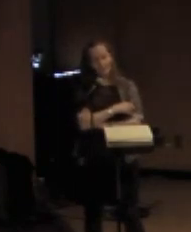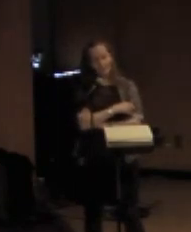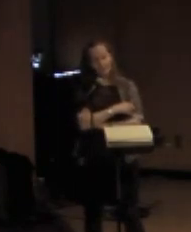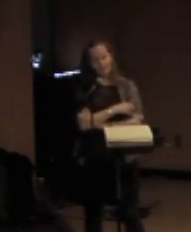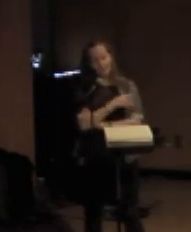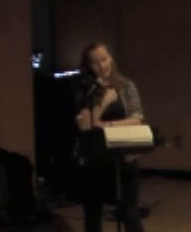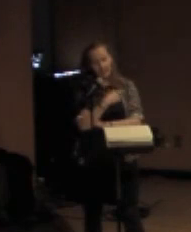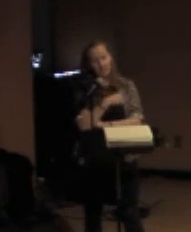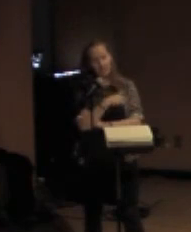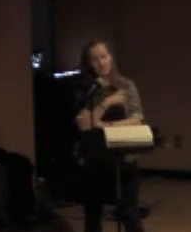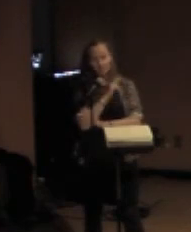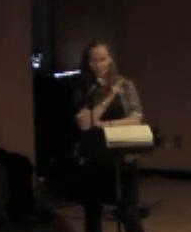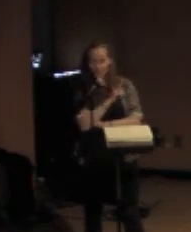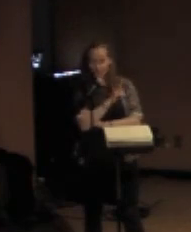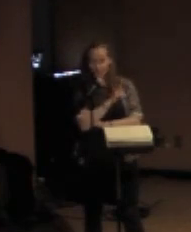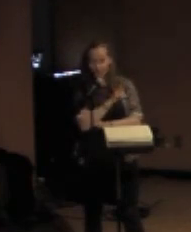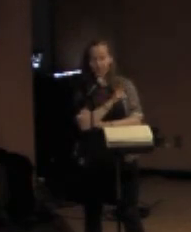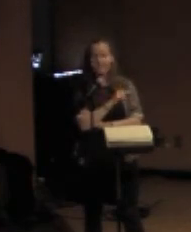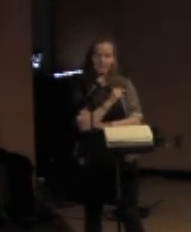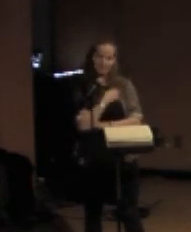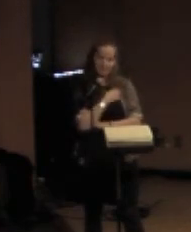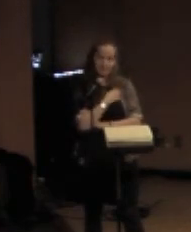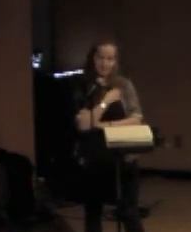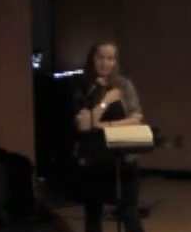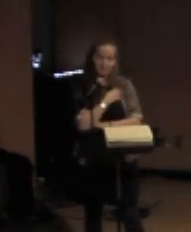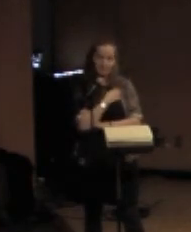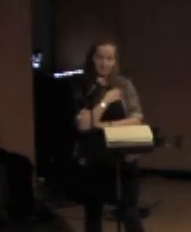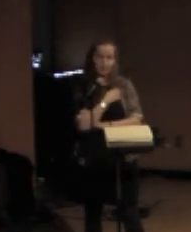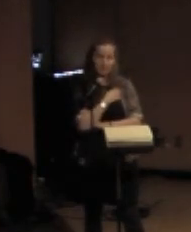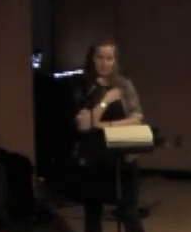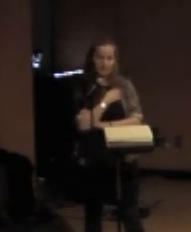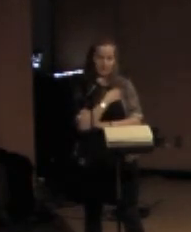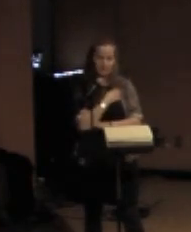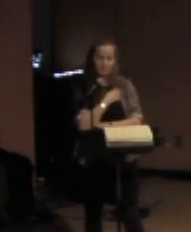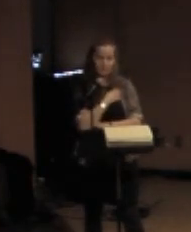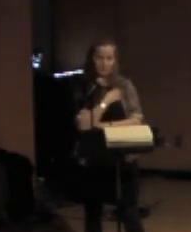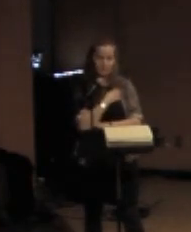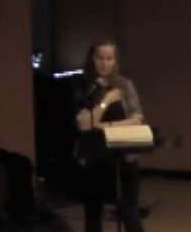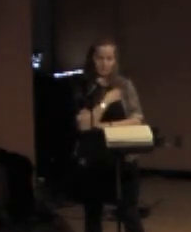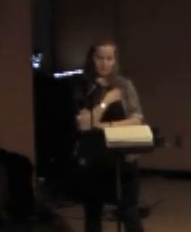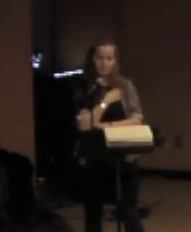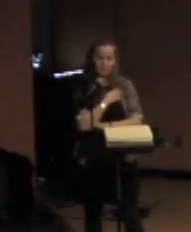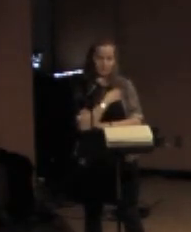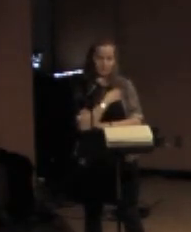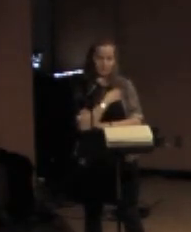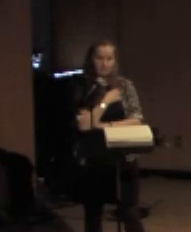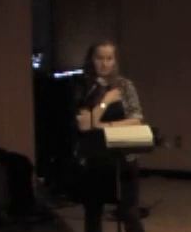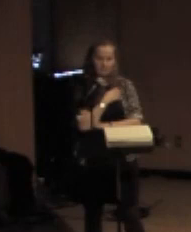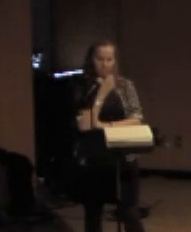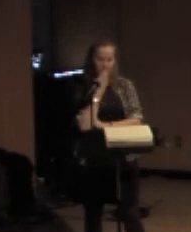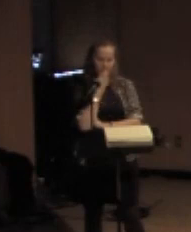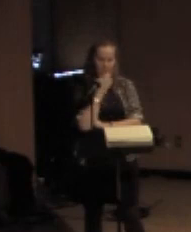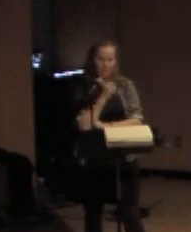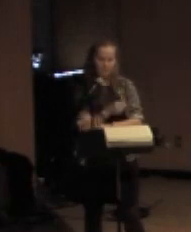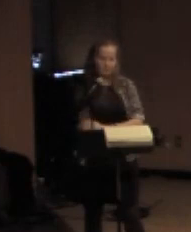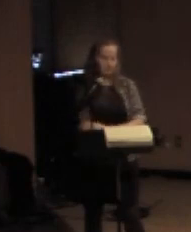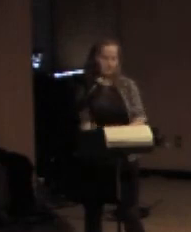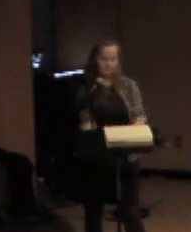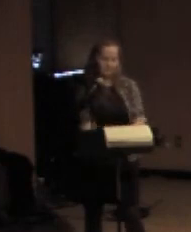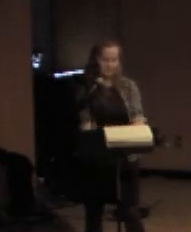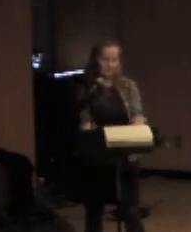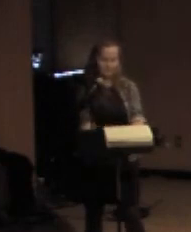to his place him and I just the two of us are you please now that's what you